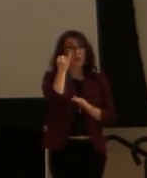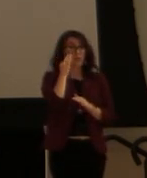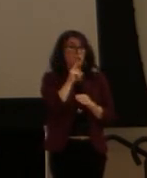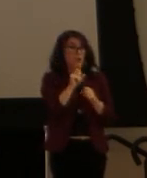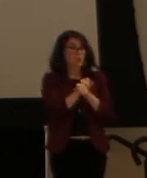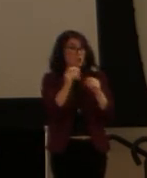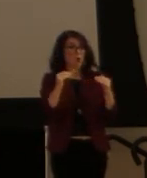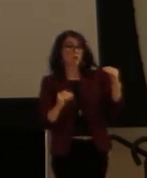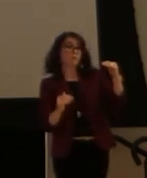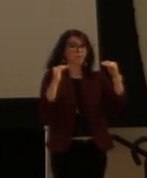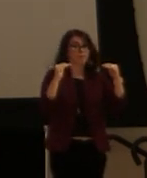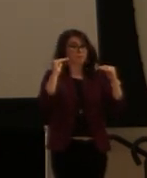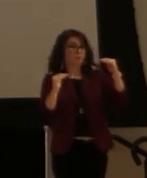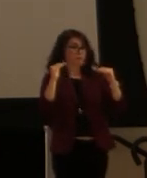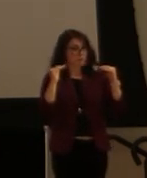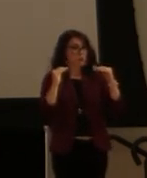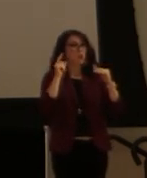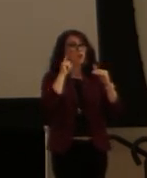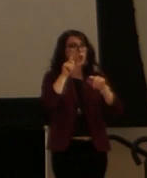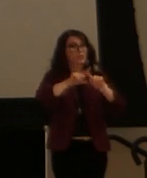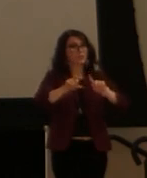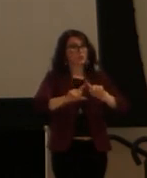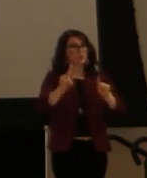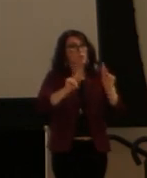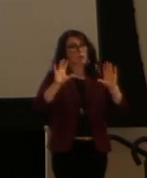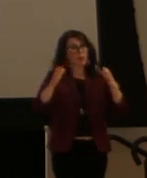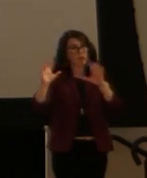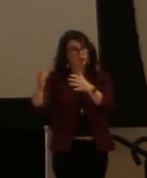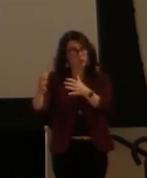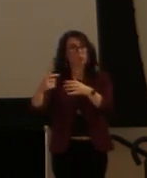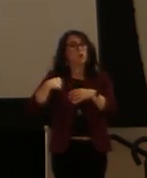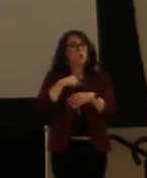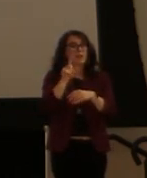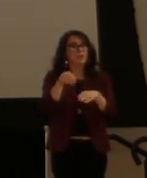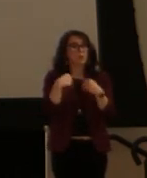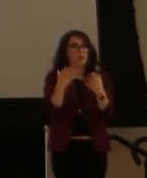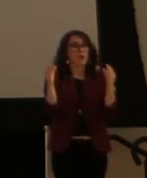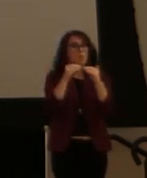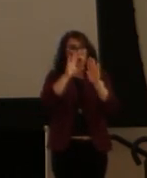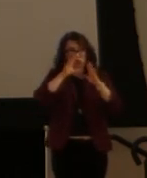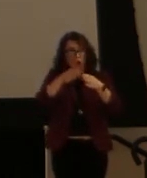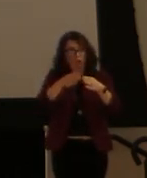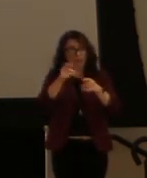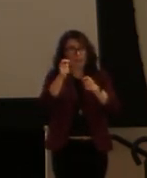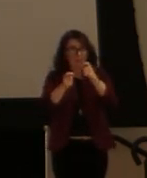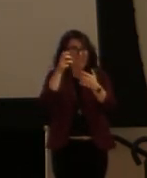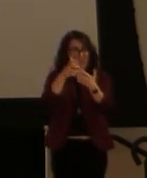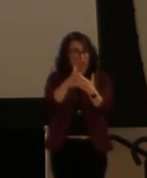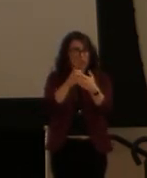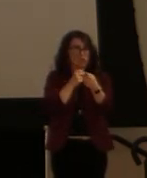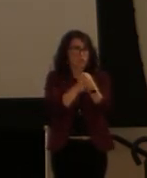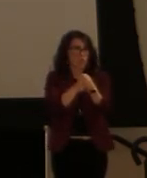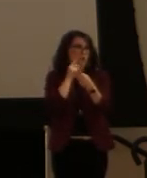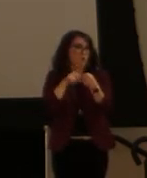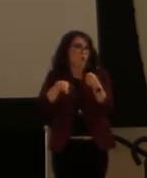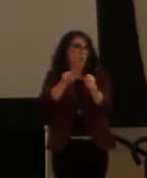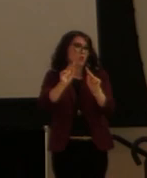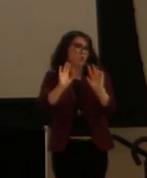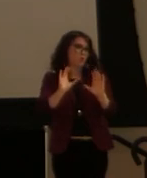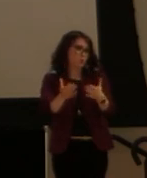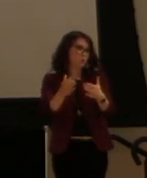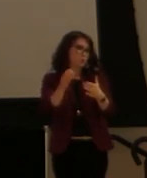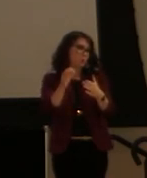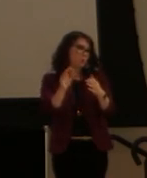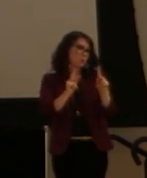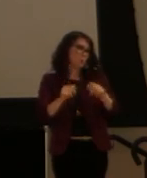in outcomes across different population groups, we need to provide more targeted and tailored supports to these groups of